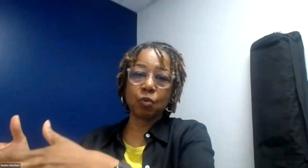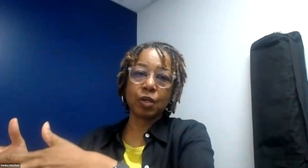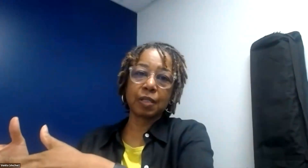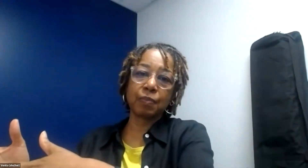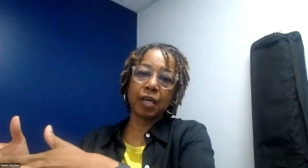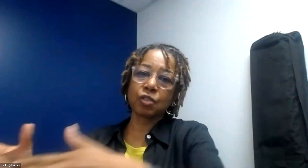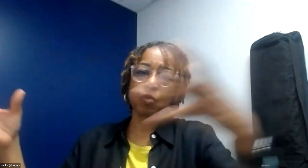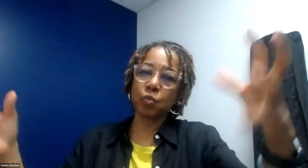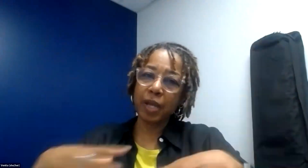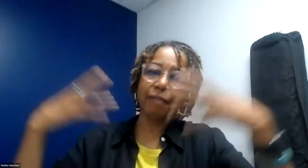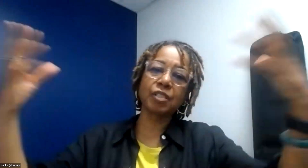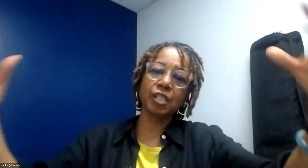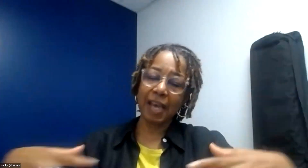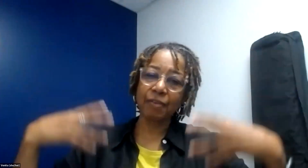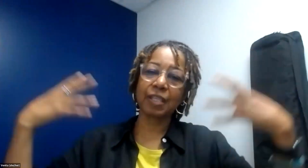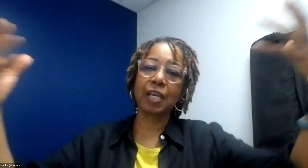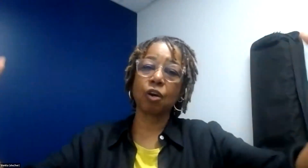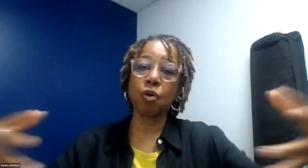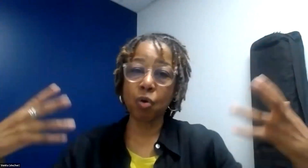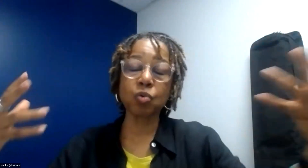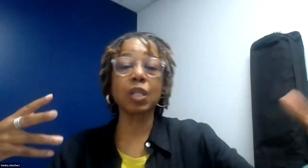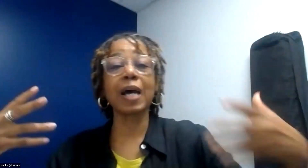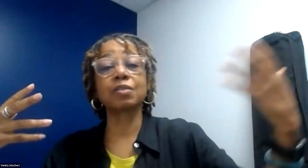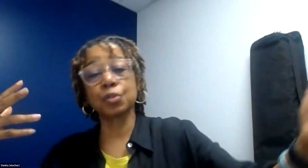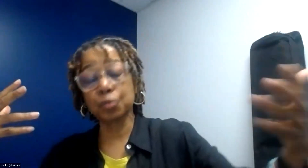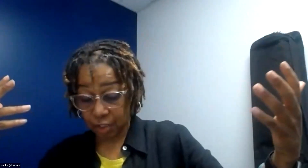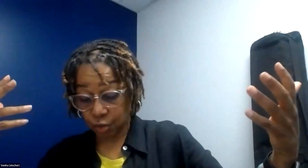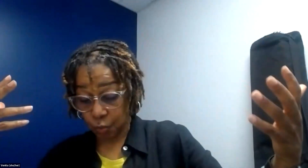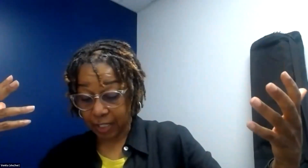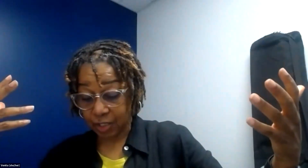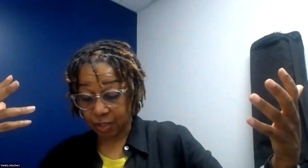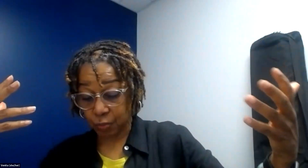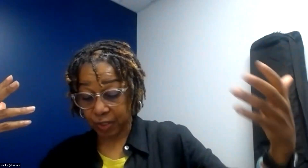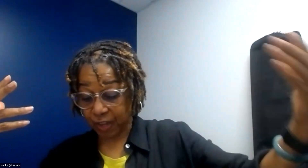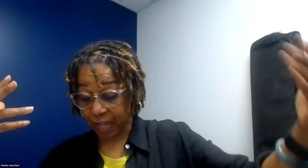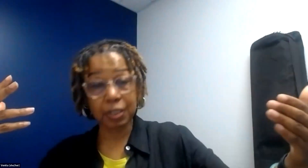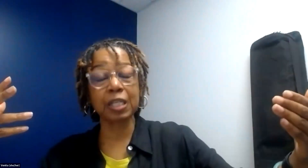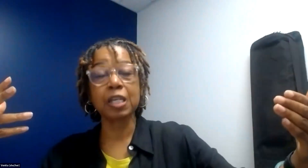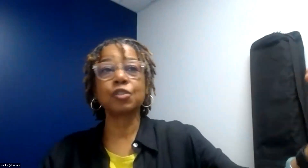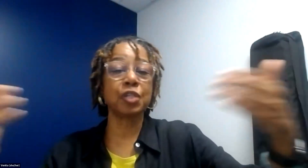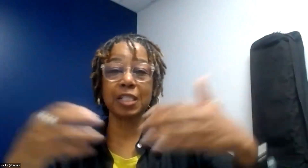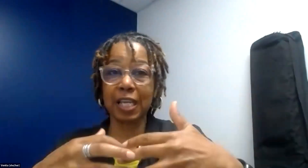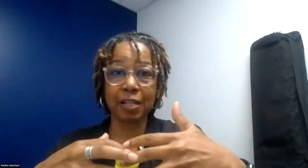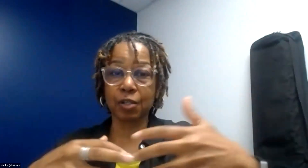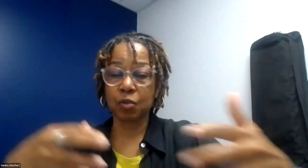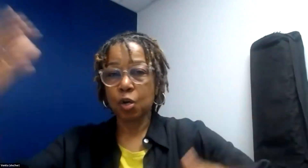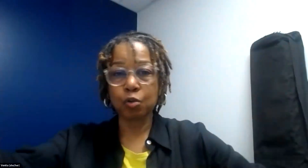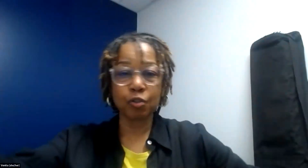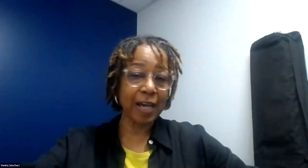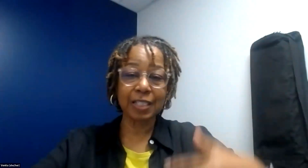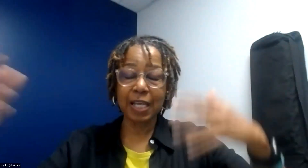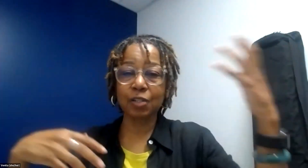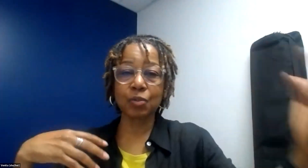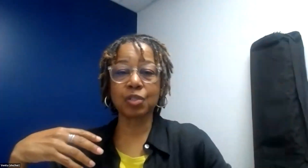people didn't want them there. So we're having to navigate a whole lot of new situations with family. Do you get together?